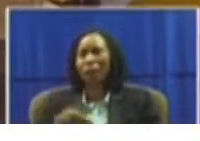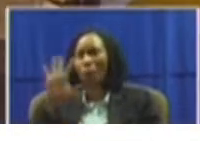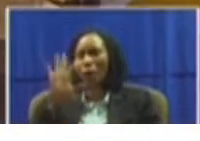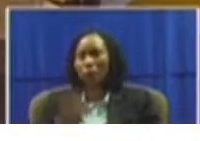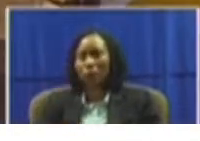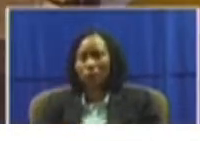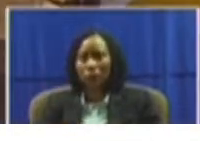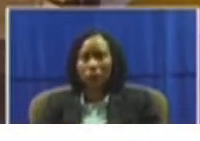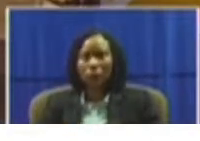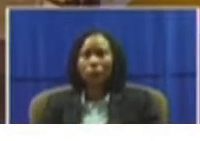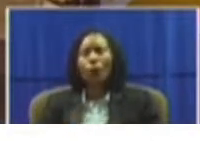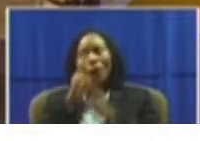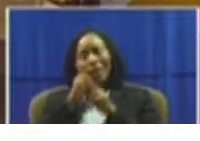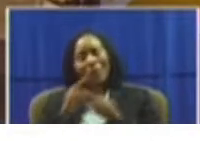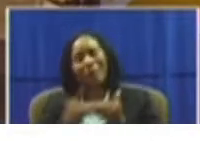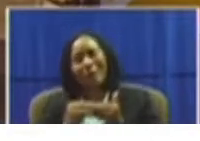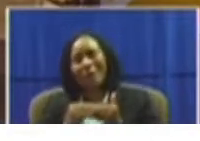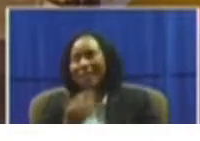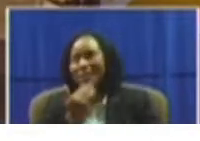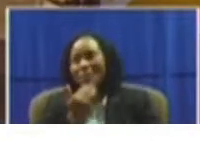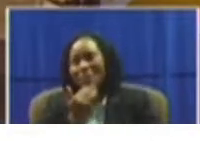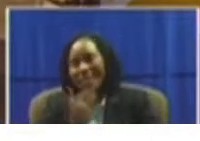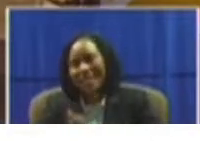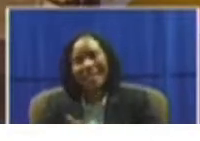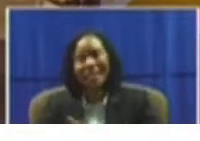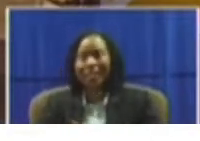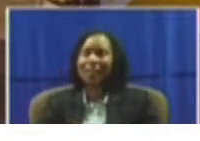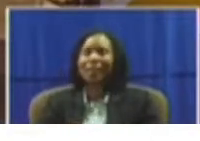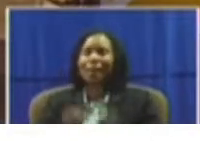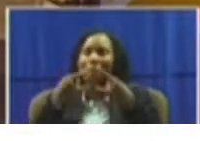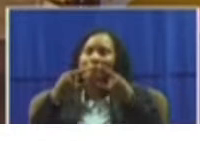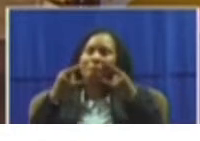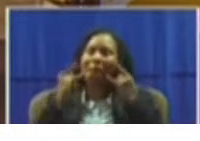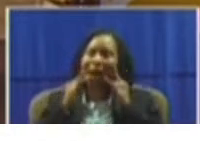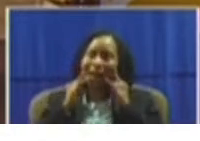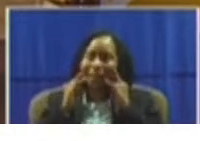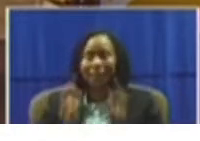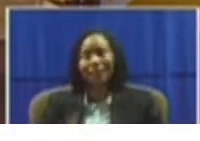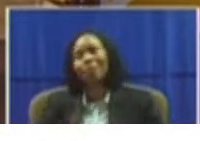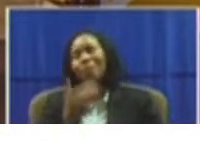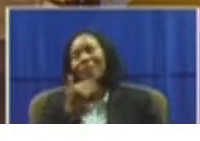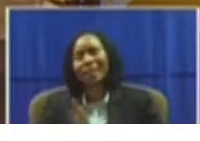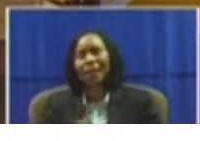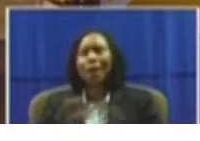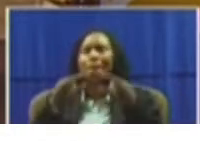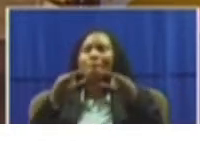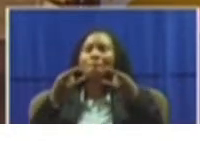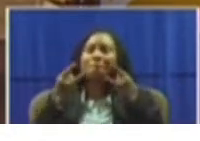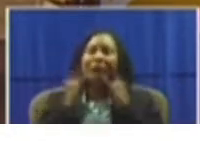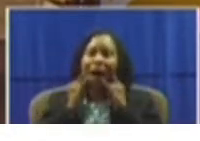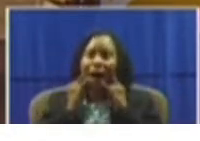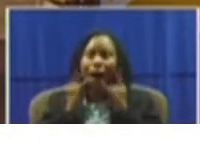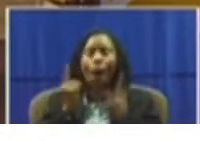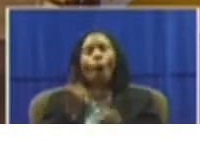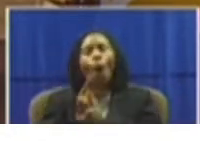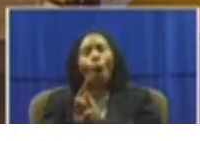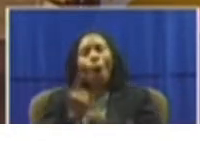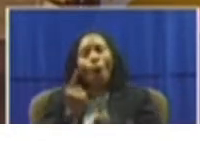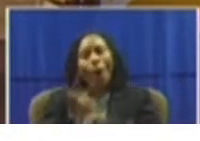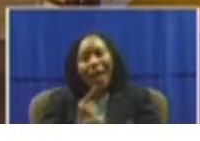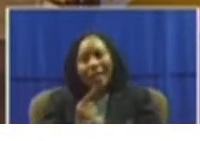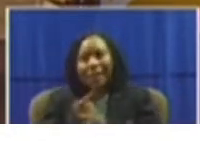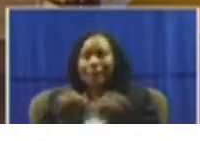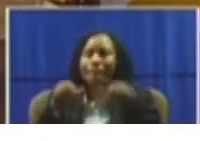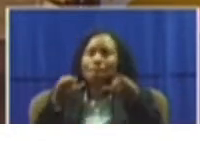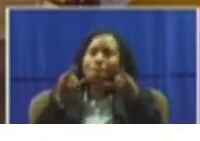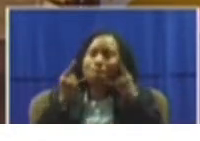Honorable members, will you please wear your masks? Keep your masks on. Keep your masks